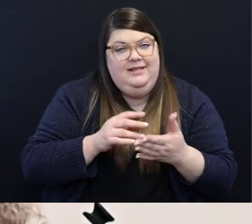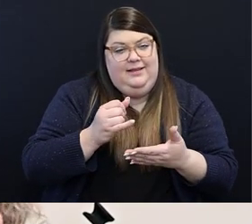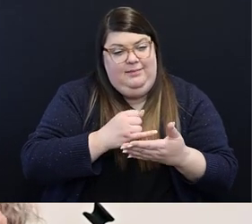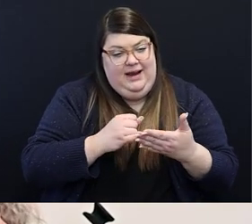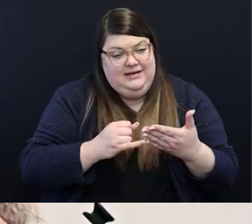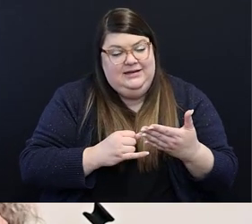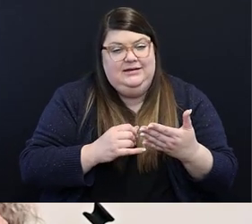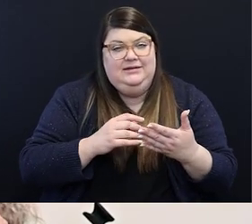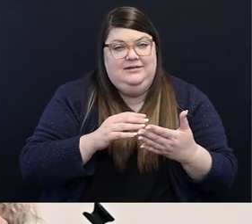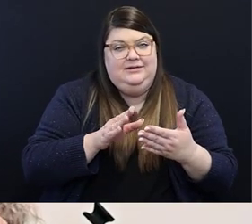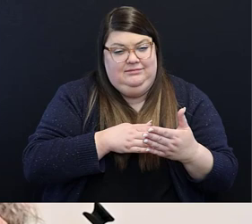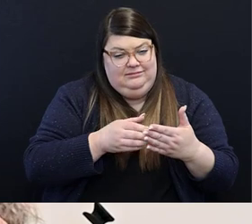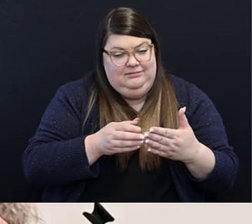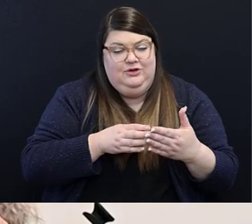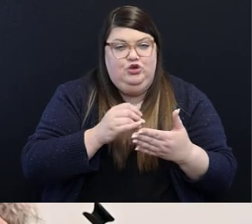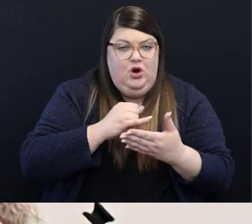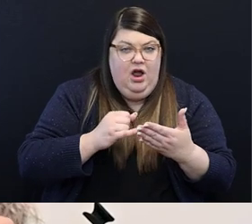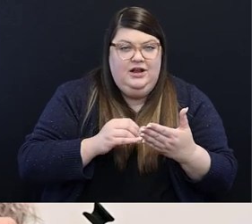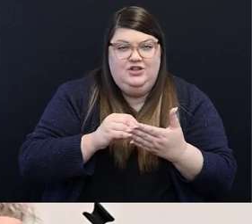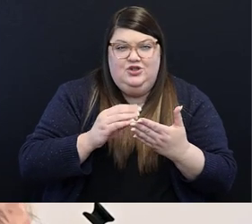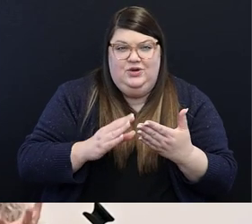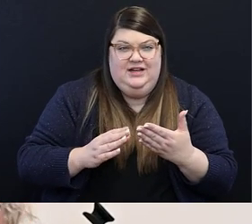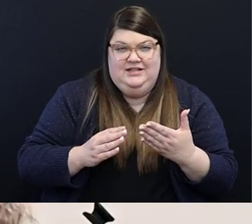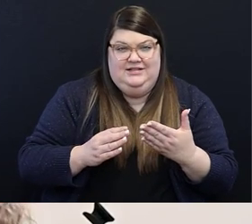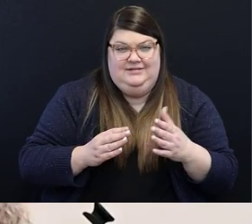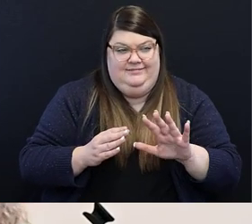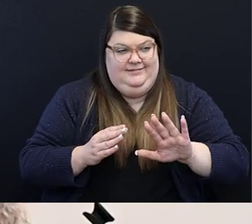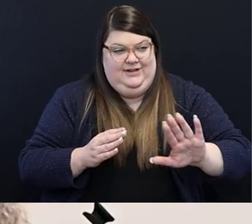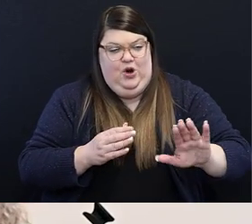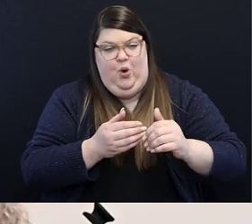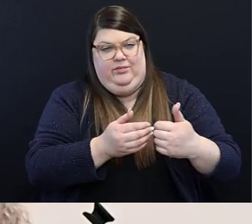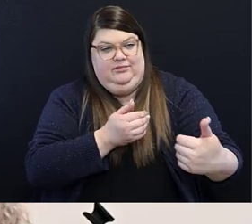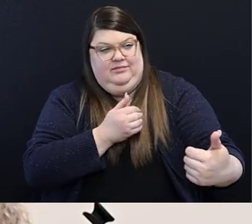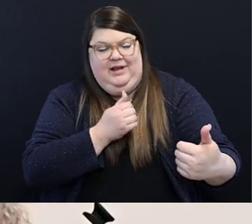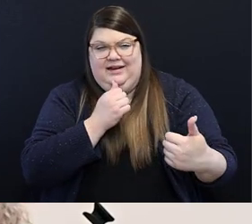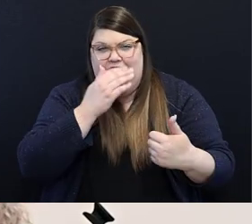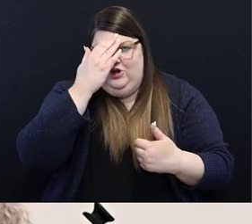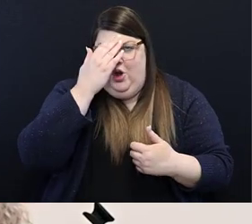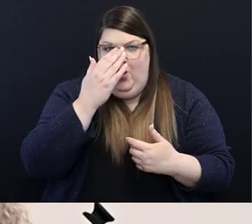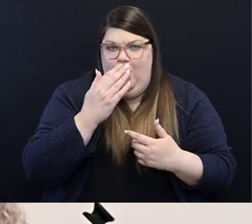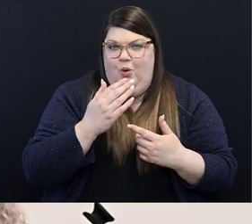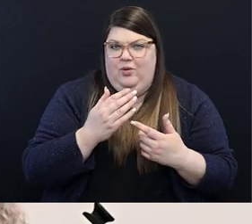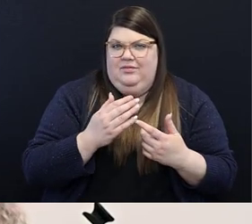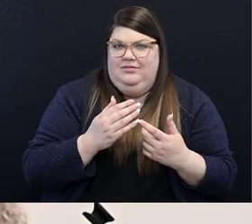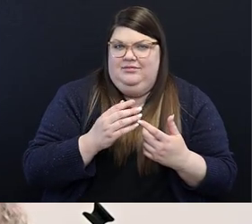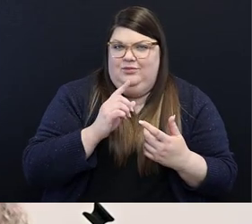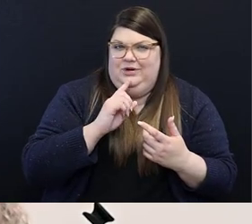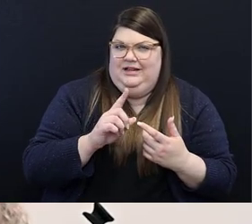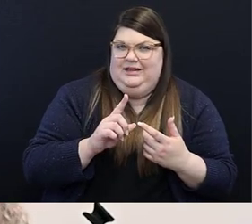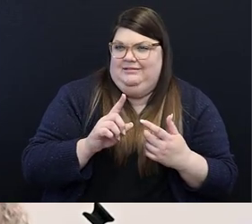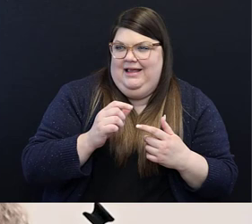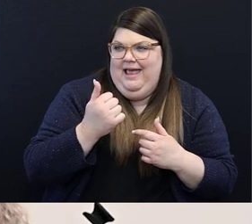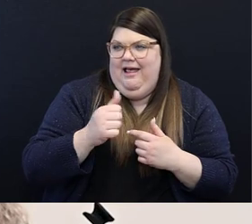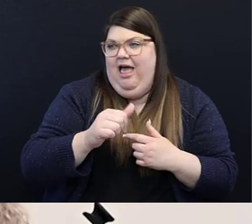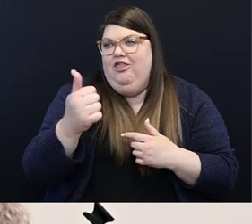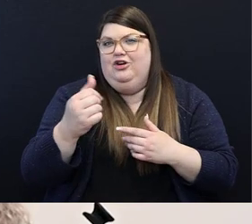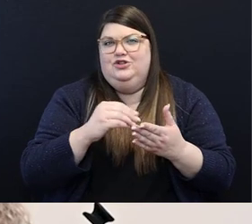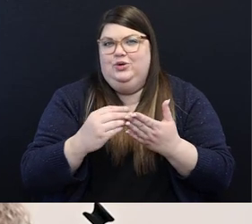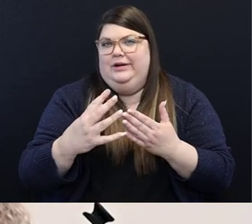students were completely in their own universe, and I didn't know a lot of people outside of that. So that was not as dynamic as it could have